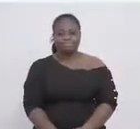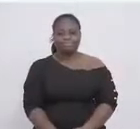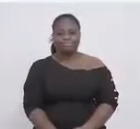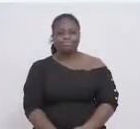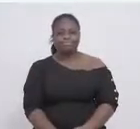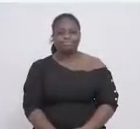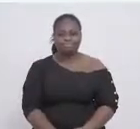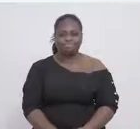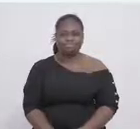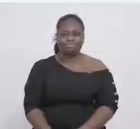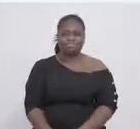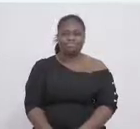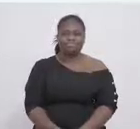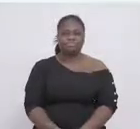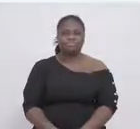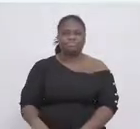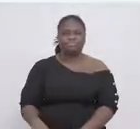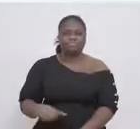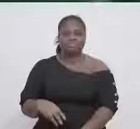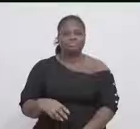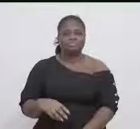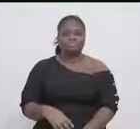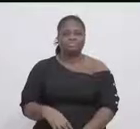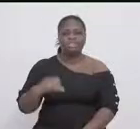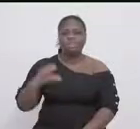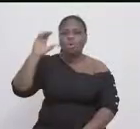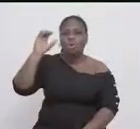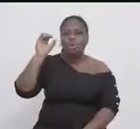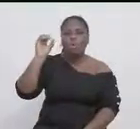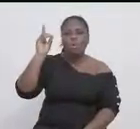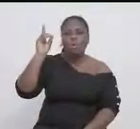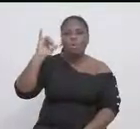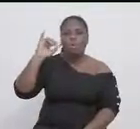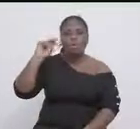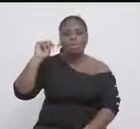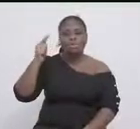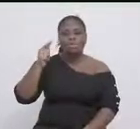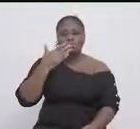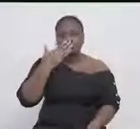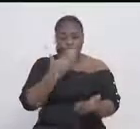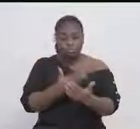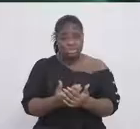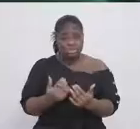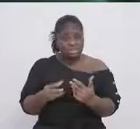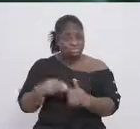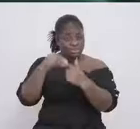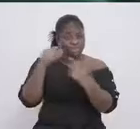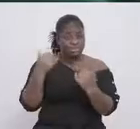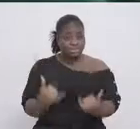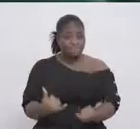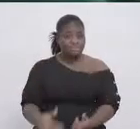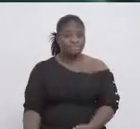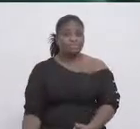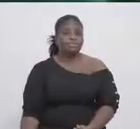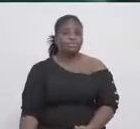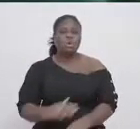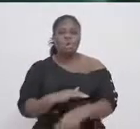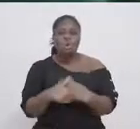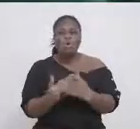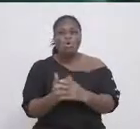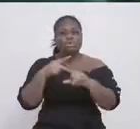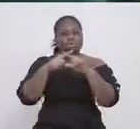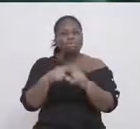Let me read another comment from Deborah Ofori that coding is indeed an essential skill, especially now when most activities depend on